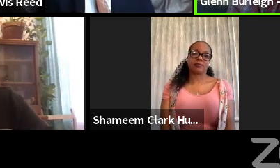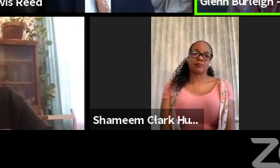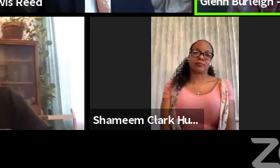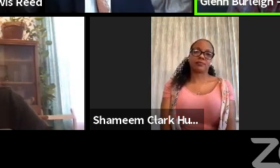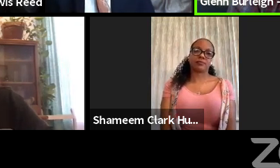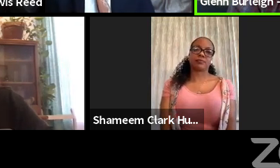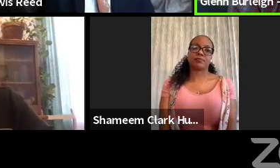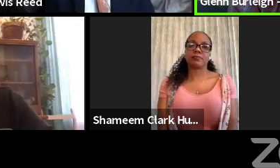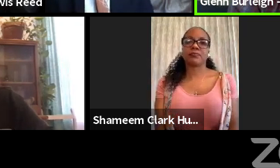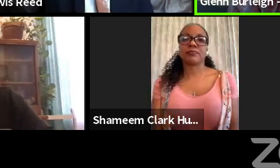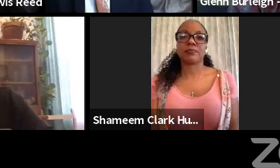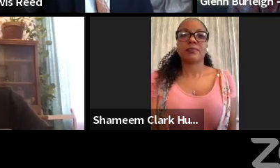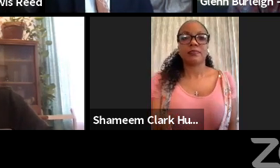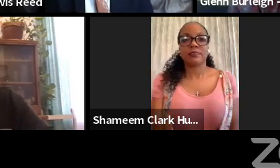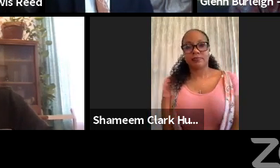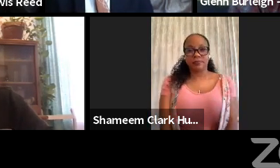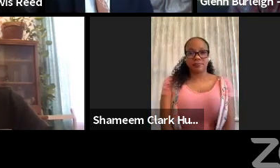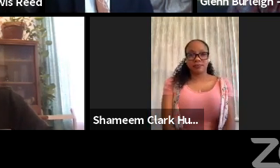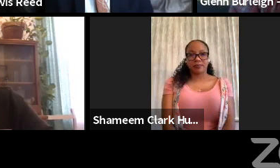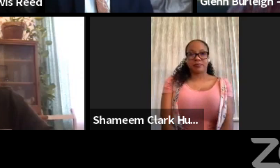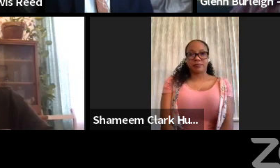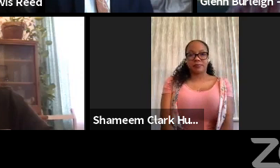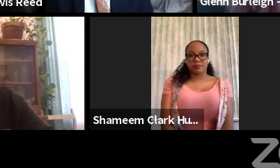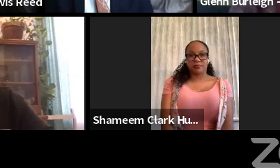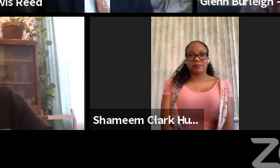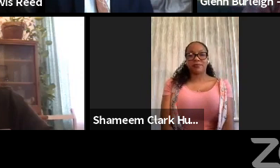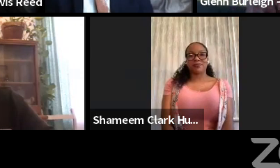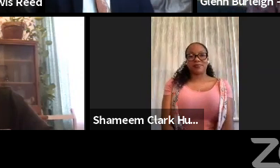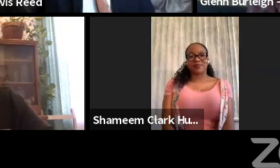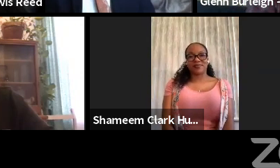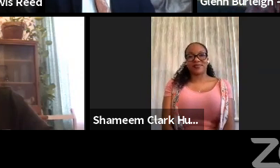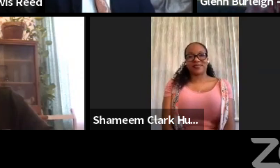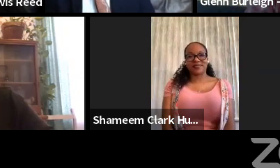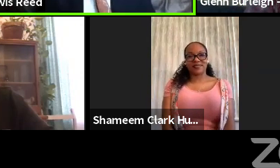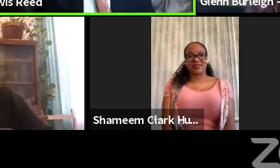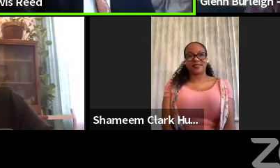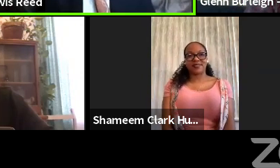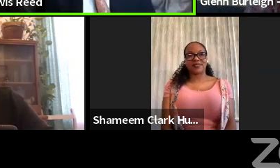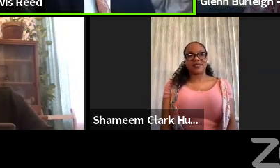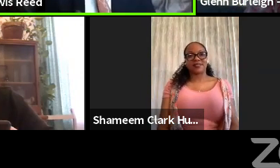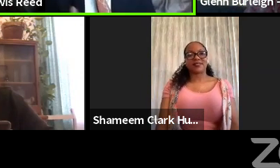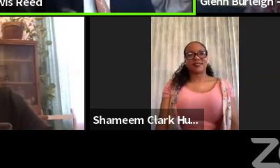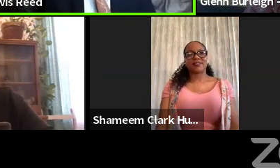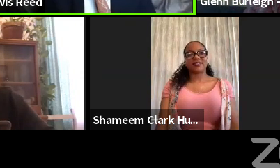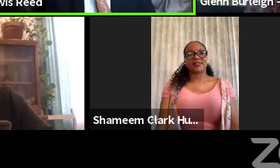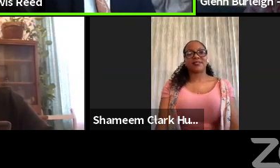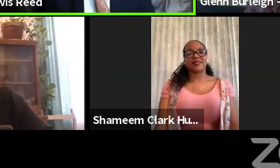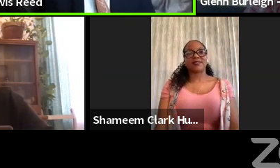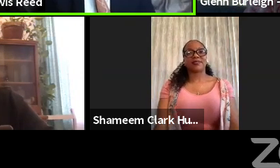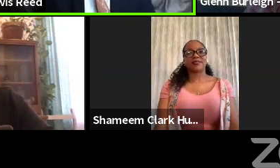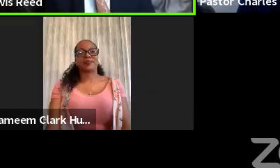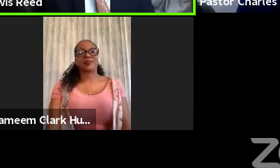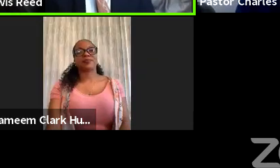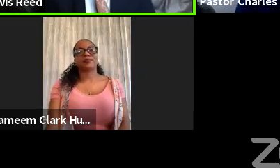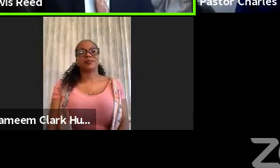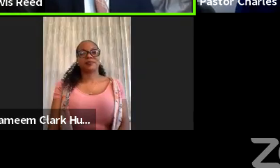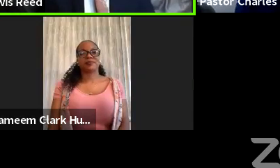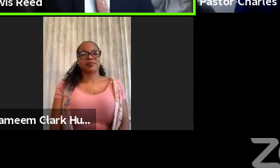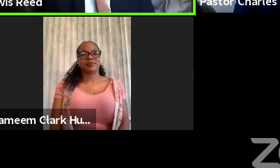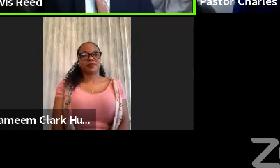way That's the time. to help deal with this. All right. Thanks, Glenn. Thank you.